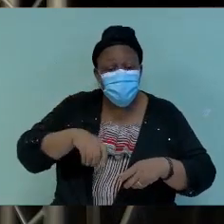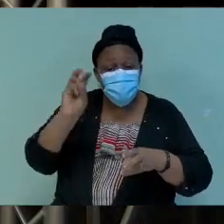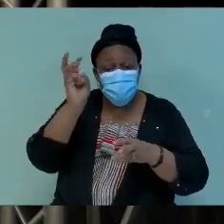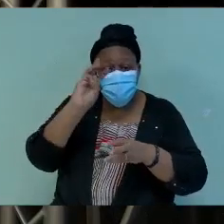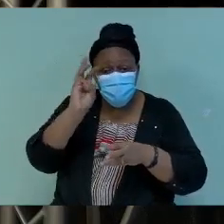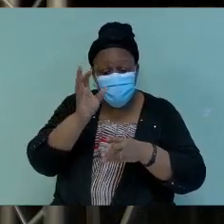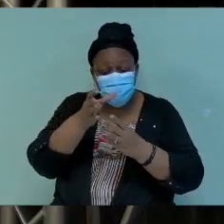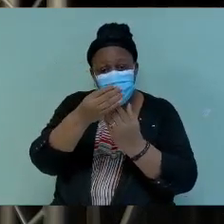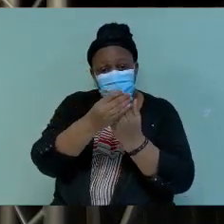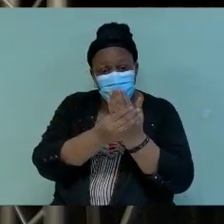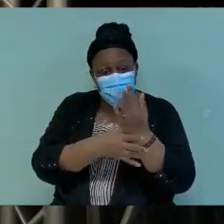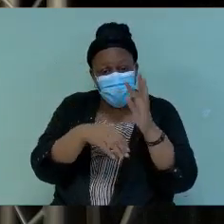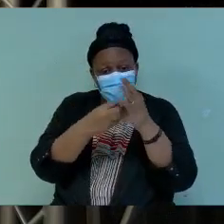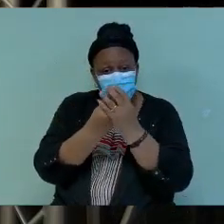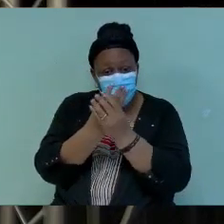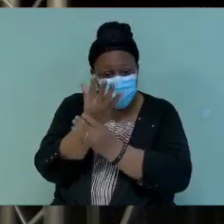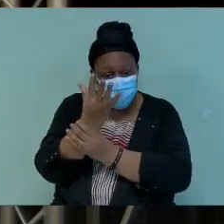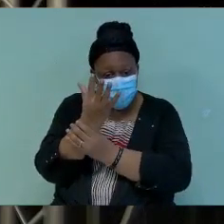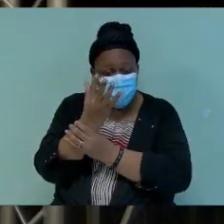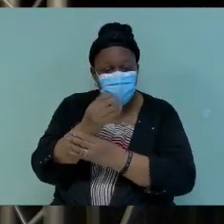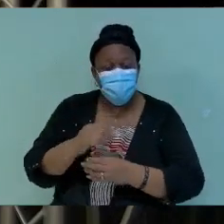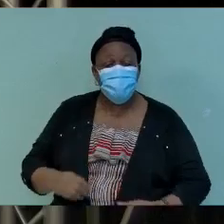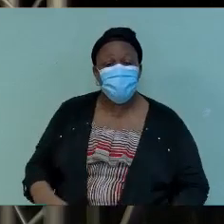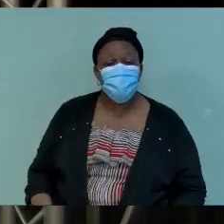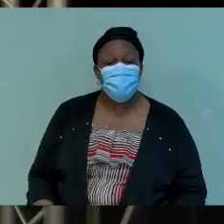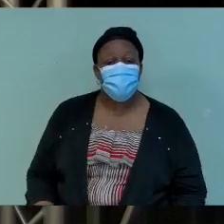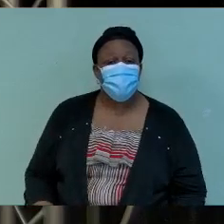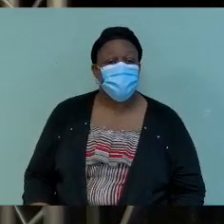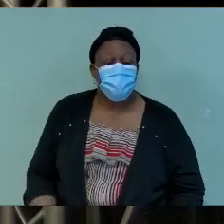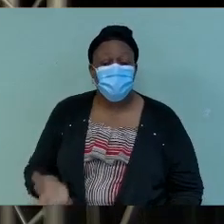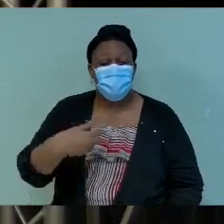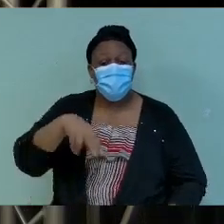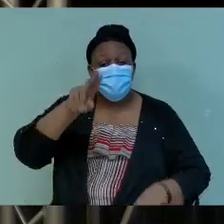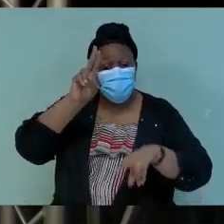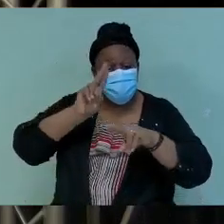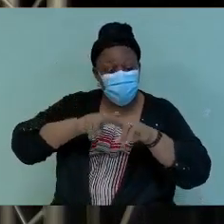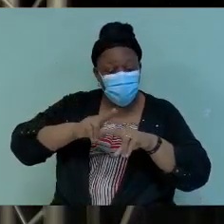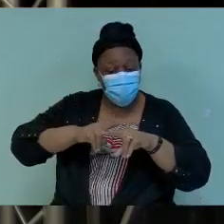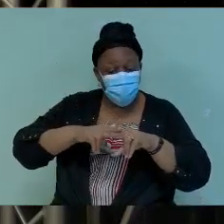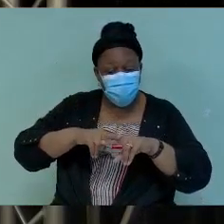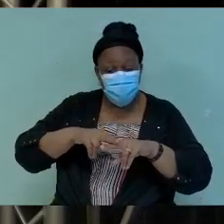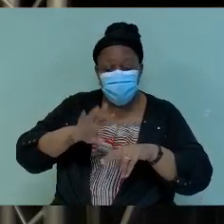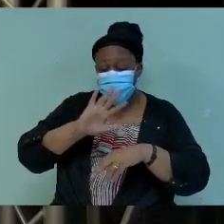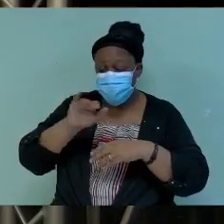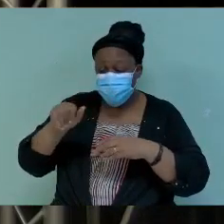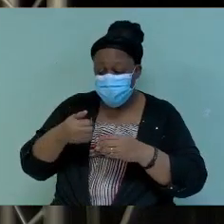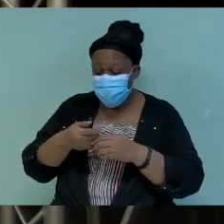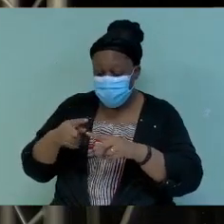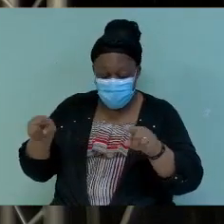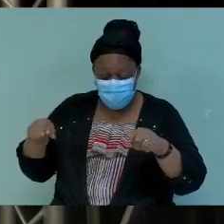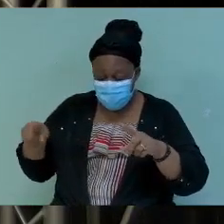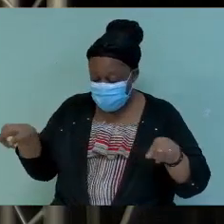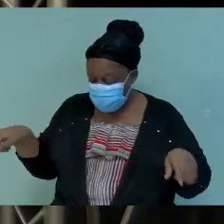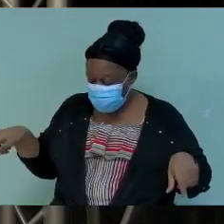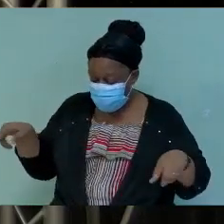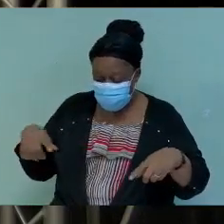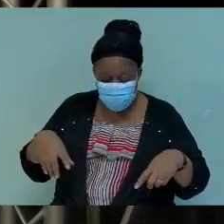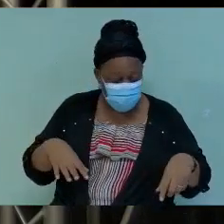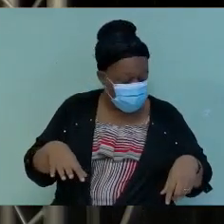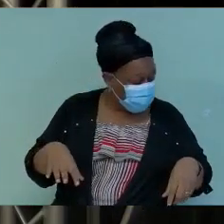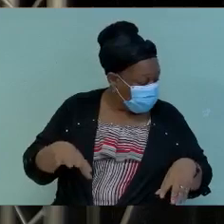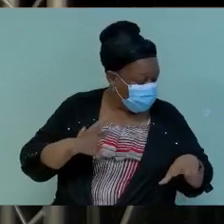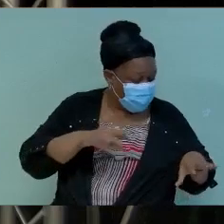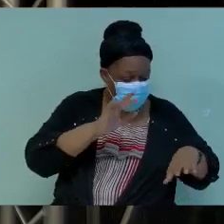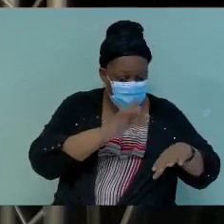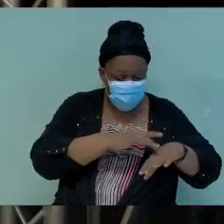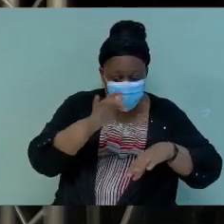The equipment and seating and other areas in the salon where that is frequently